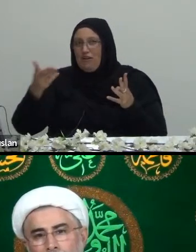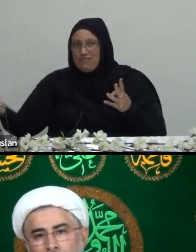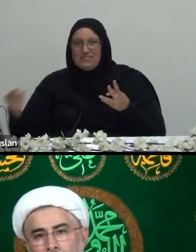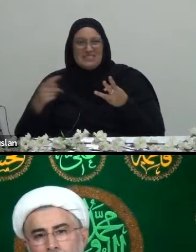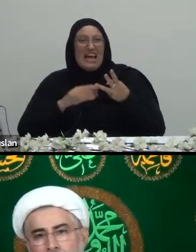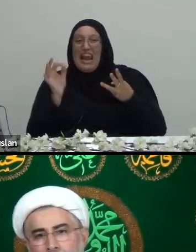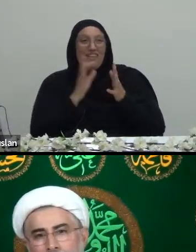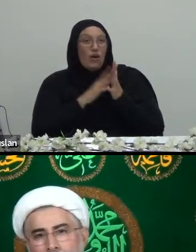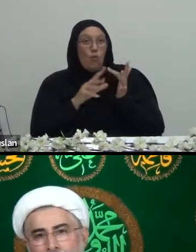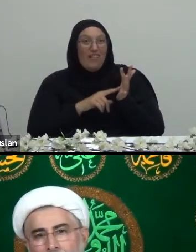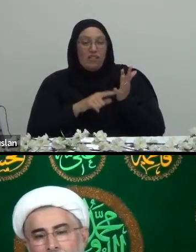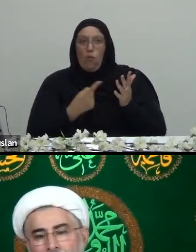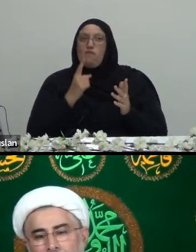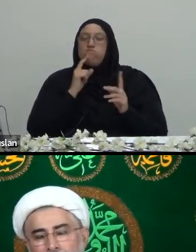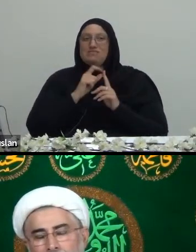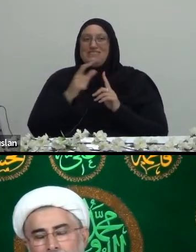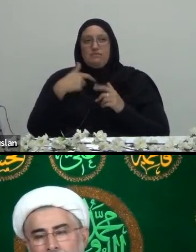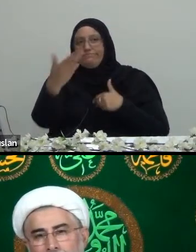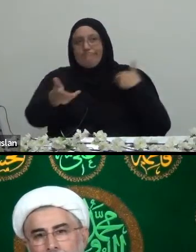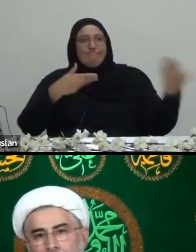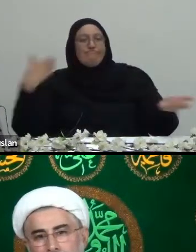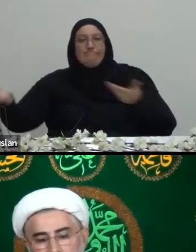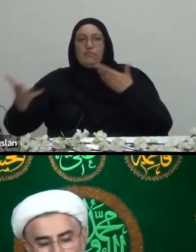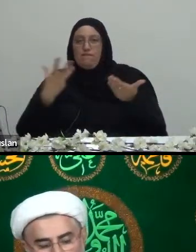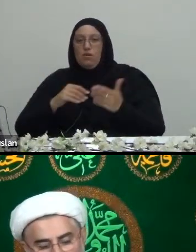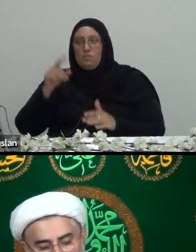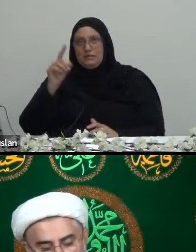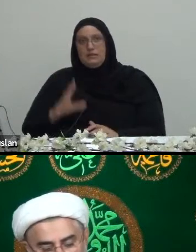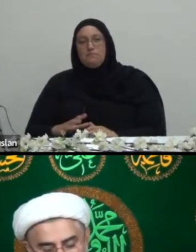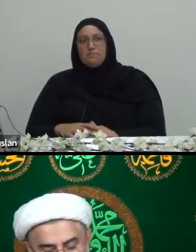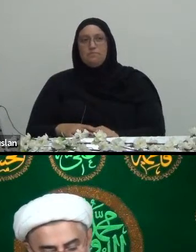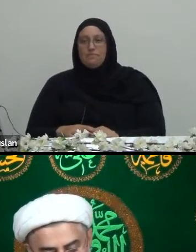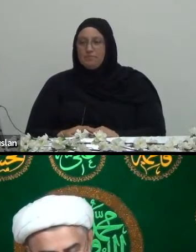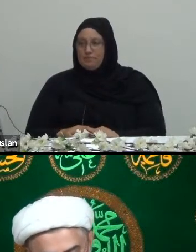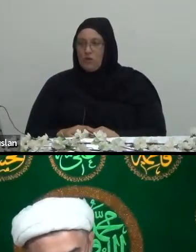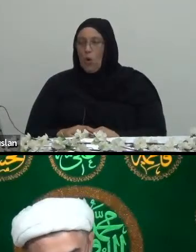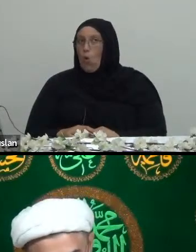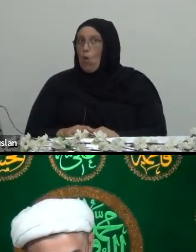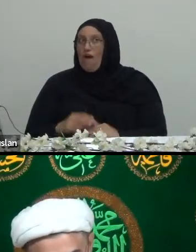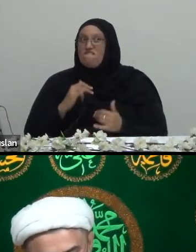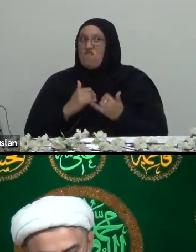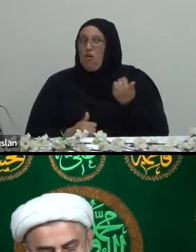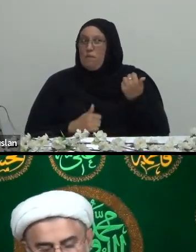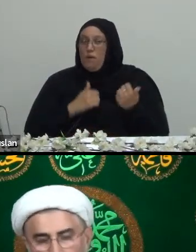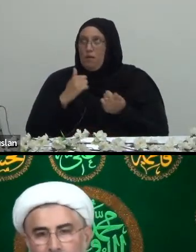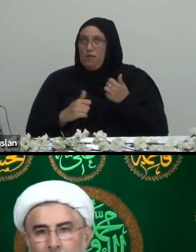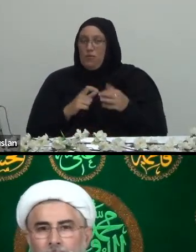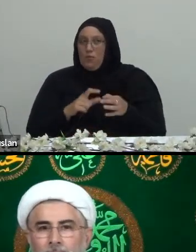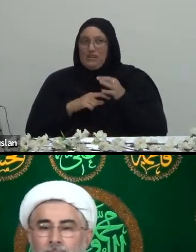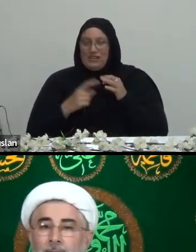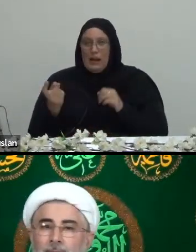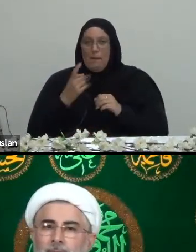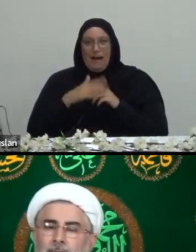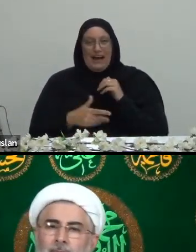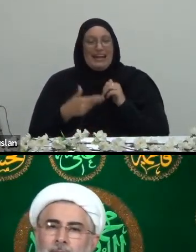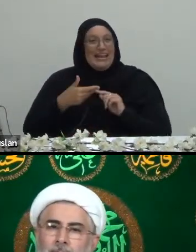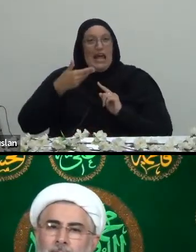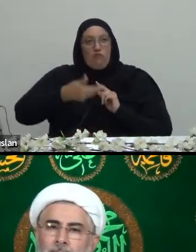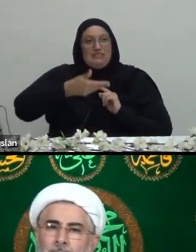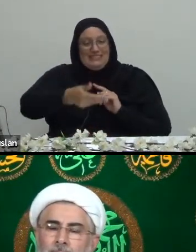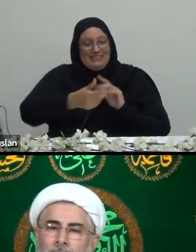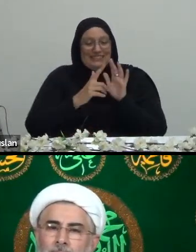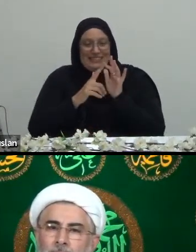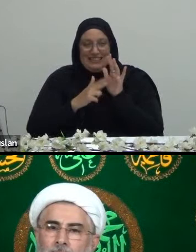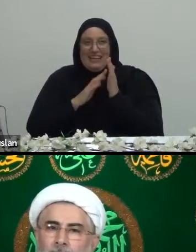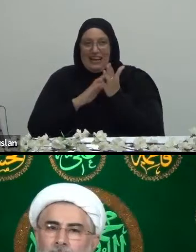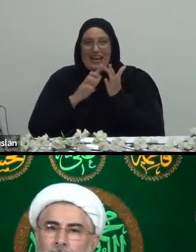Another one that we've got about the law of inheritance, very popular section here. So you discussed the most